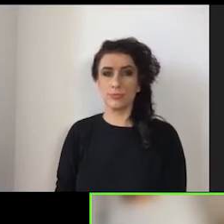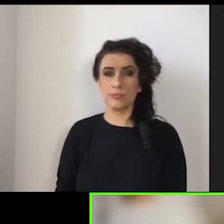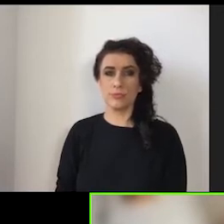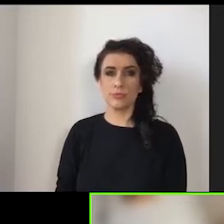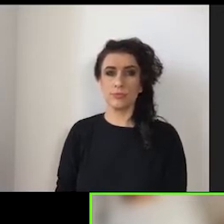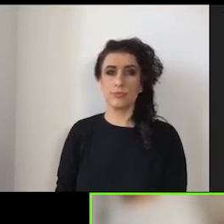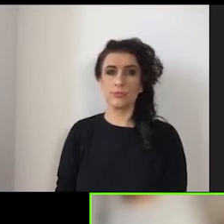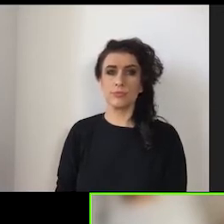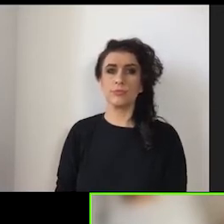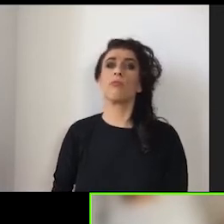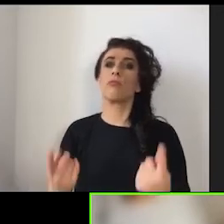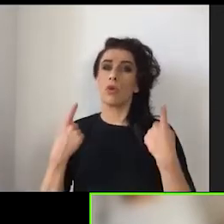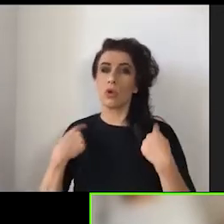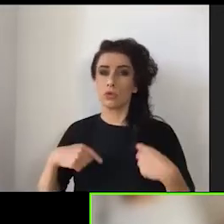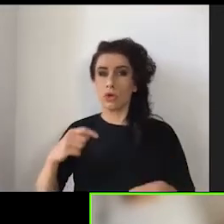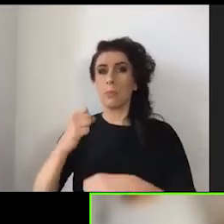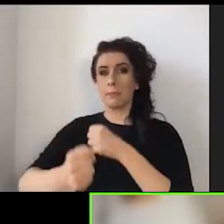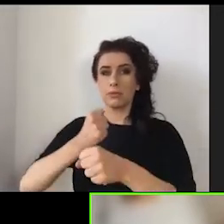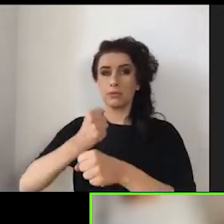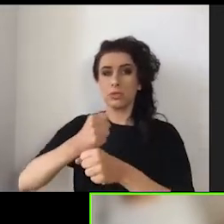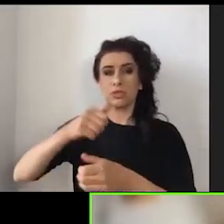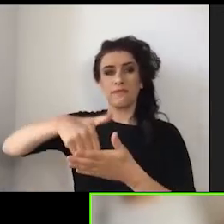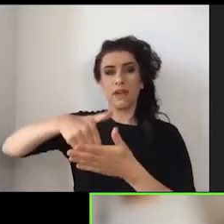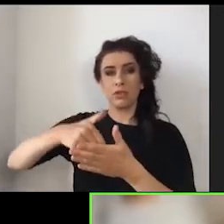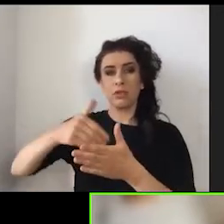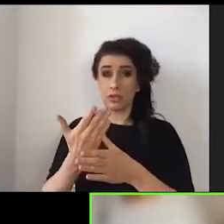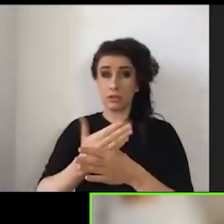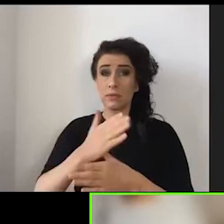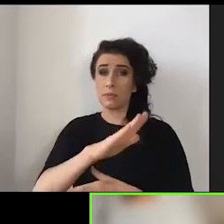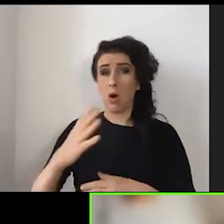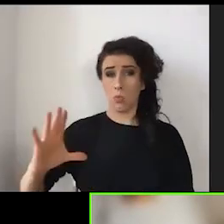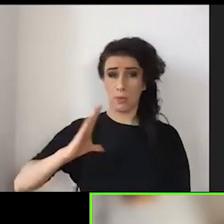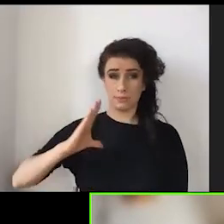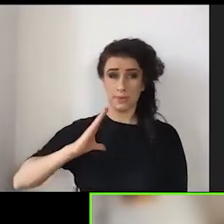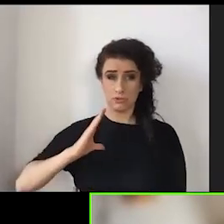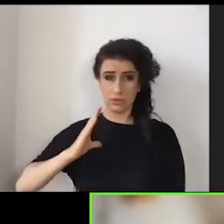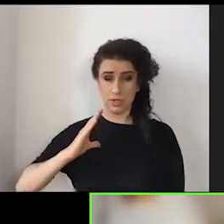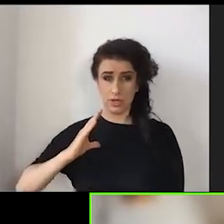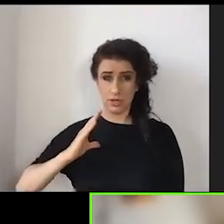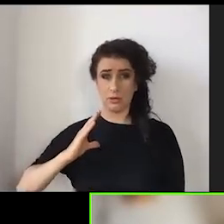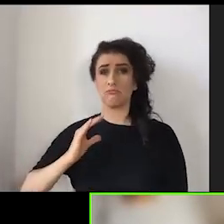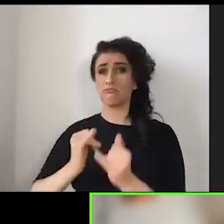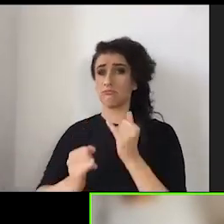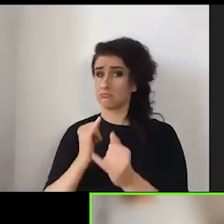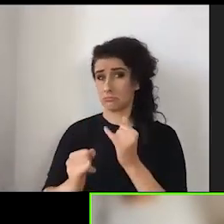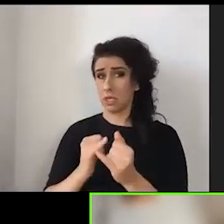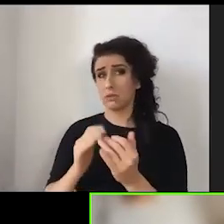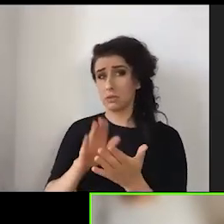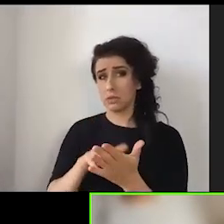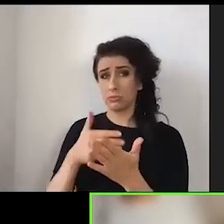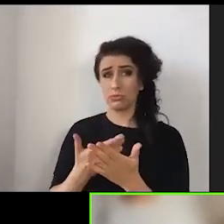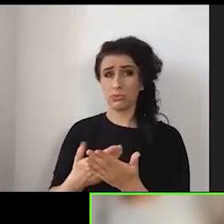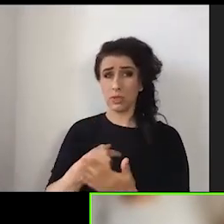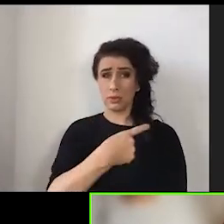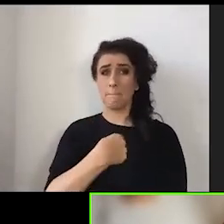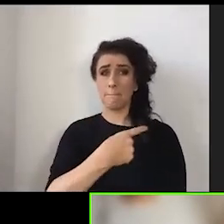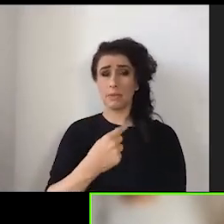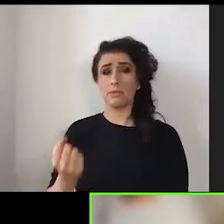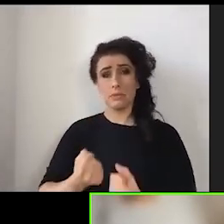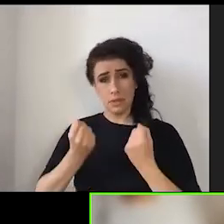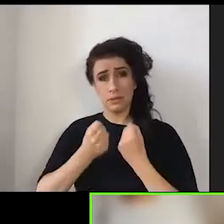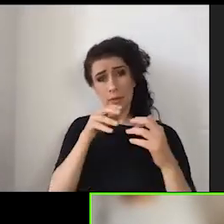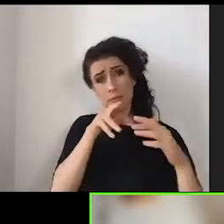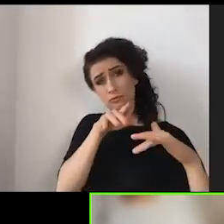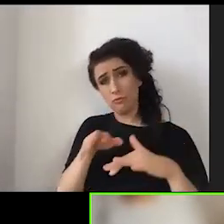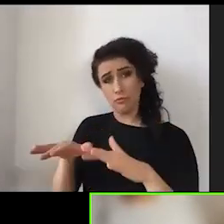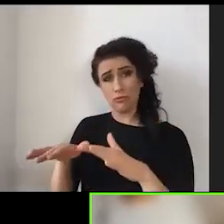is when you achieve that a local norm or a national norm, or maybe